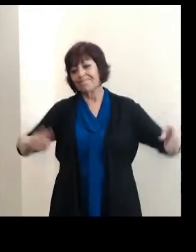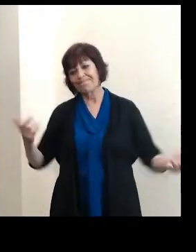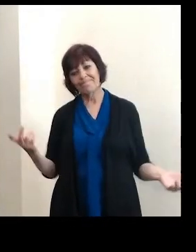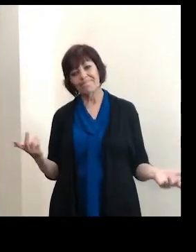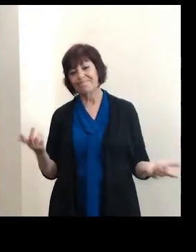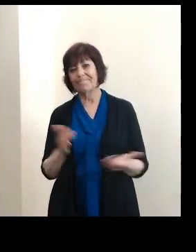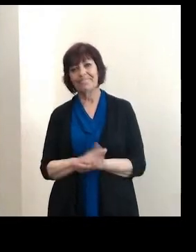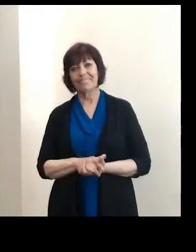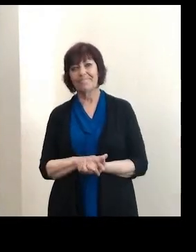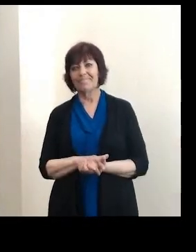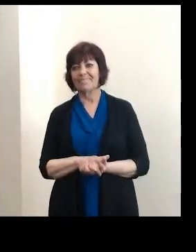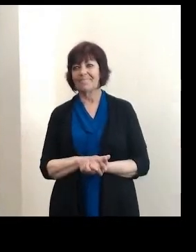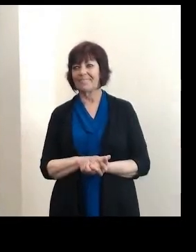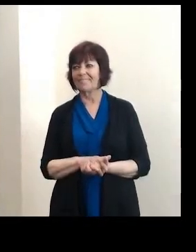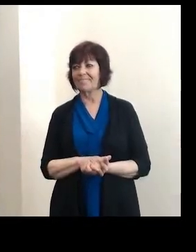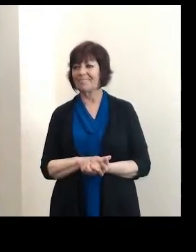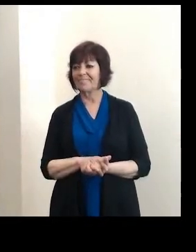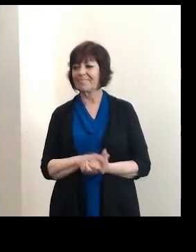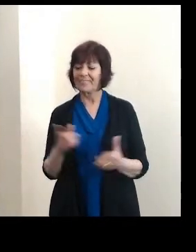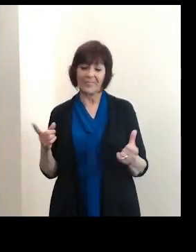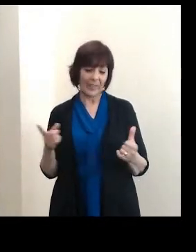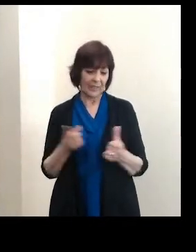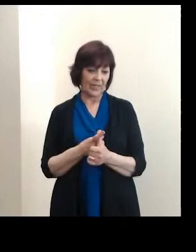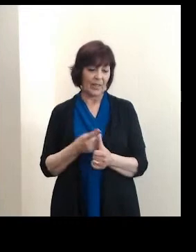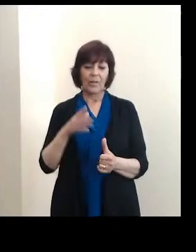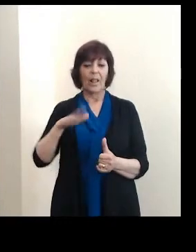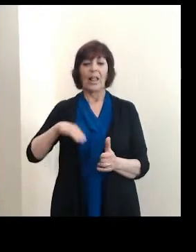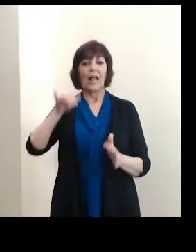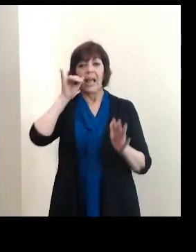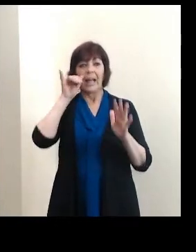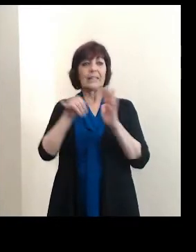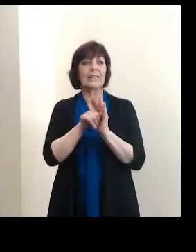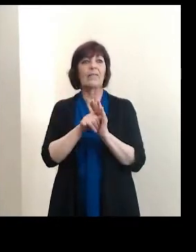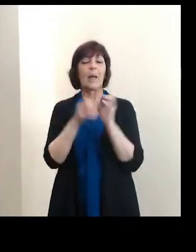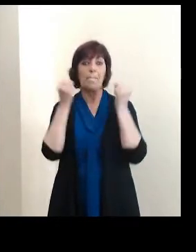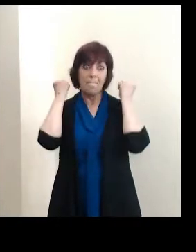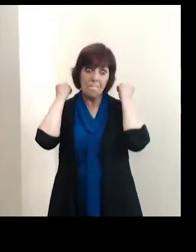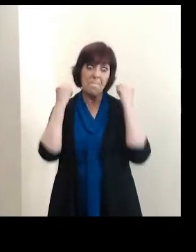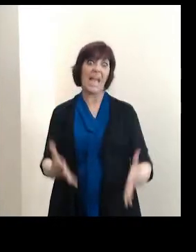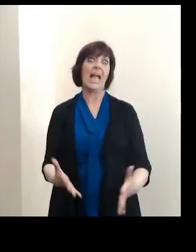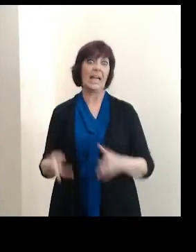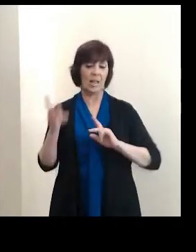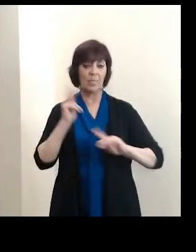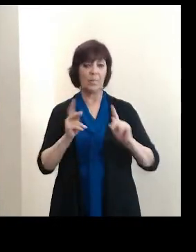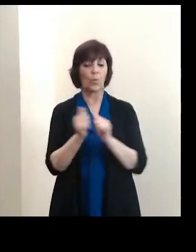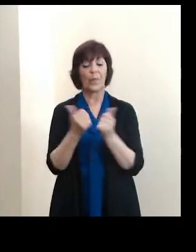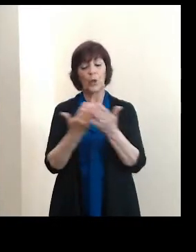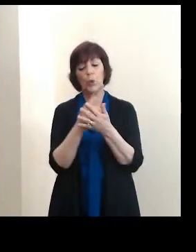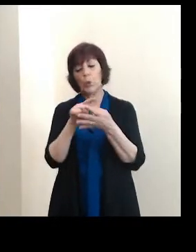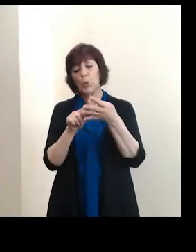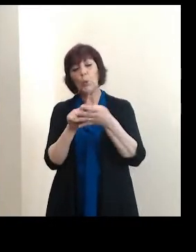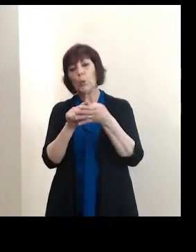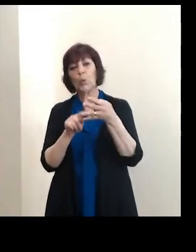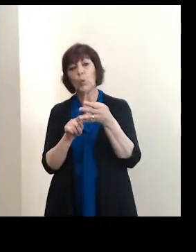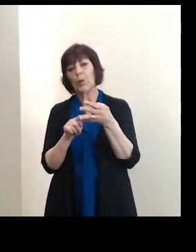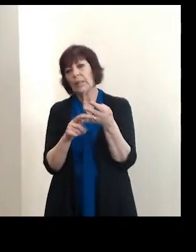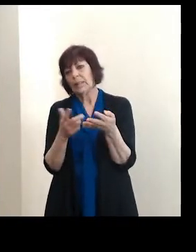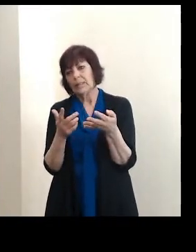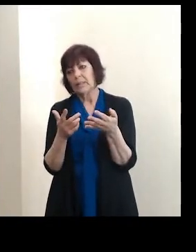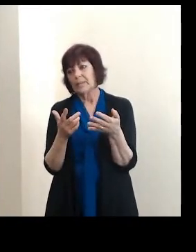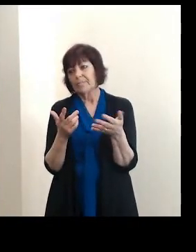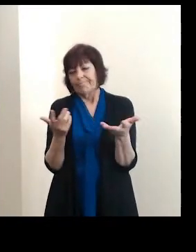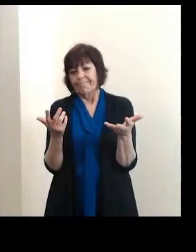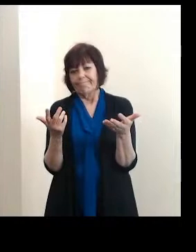it's a spectrum. Well, first of all, we haven't identified like a huge number of people with the variant strains, and we haven't. So